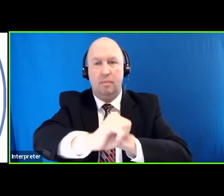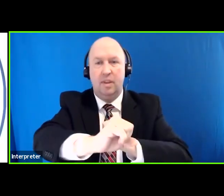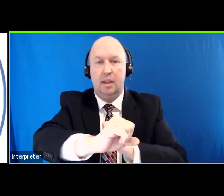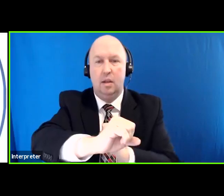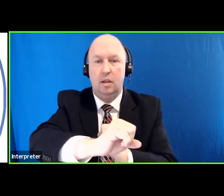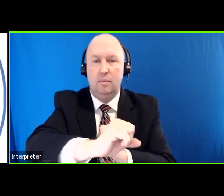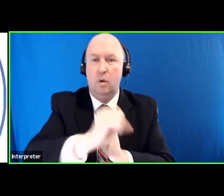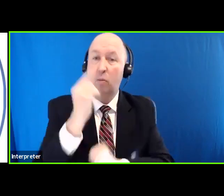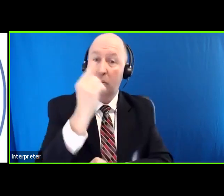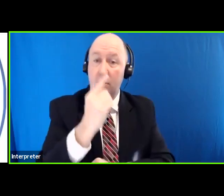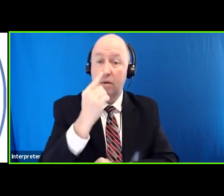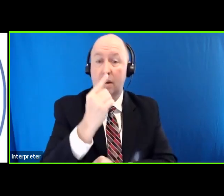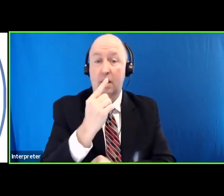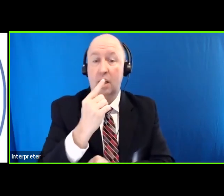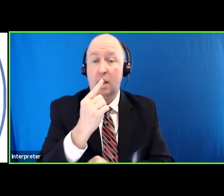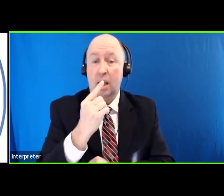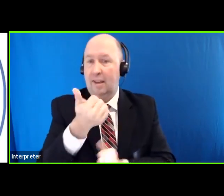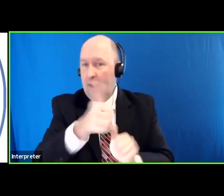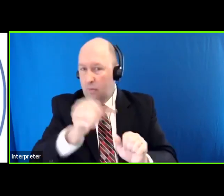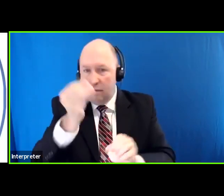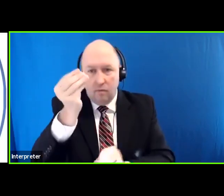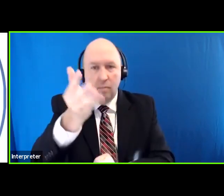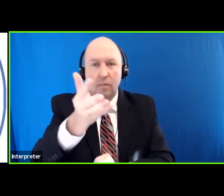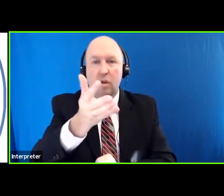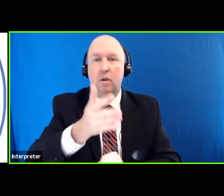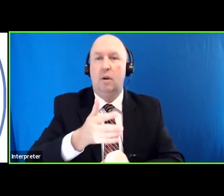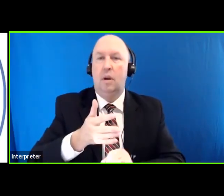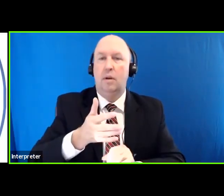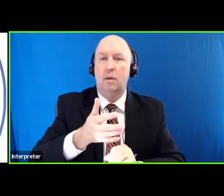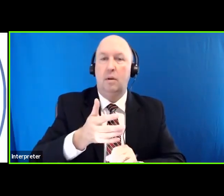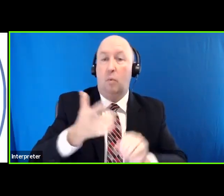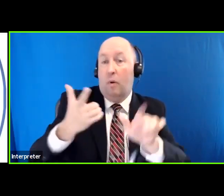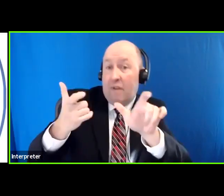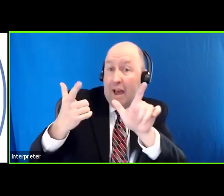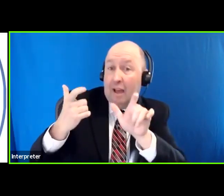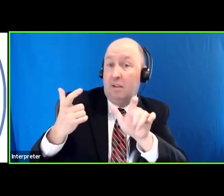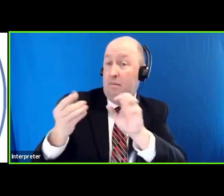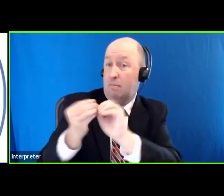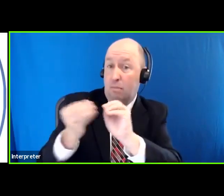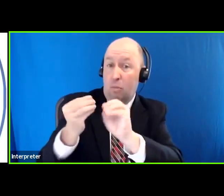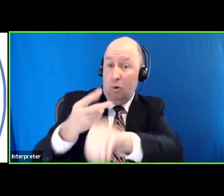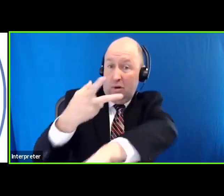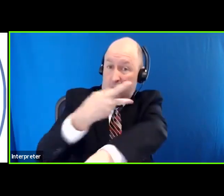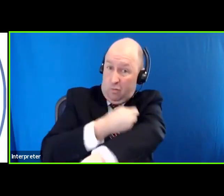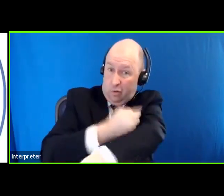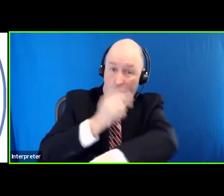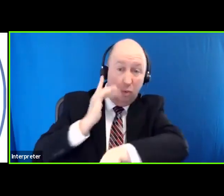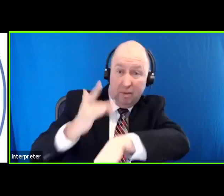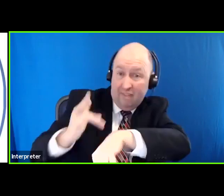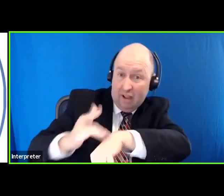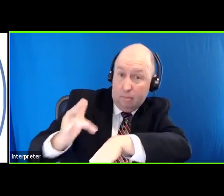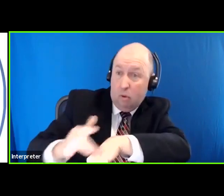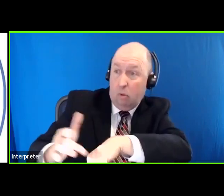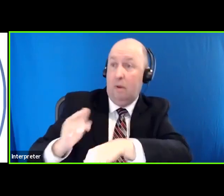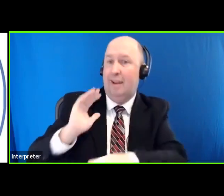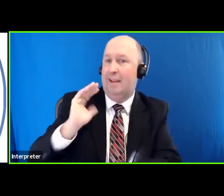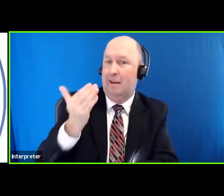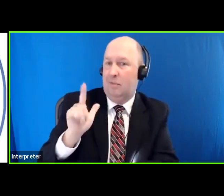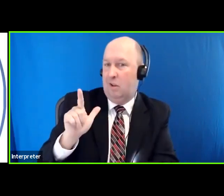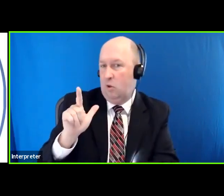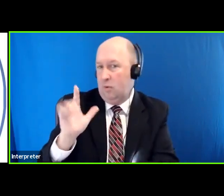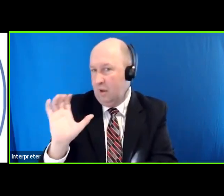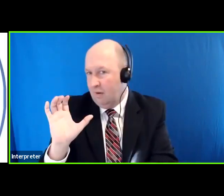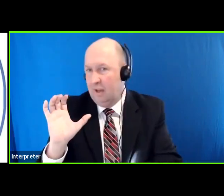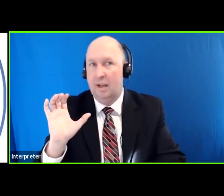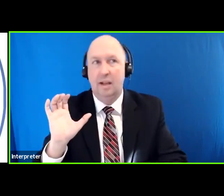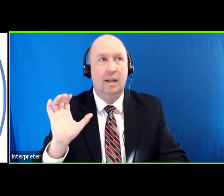you guys been given any indication as to how fast more doses will come into Lucas County? It seems as if, it's